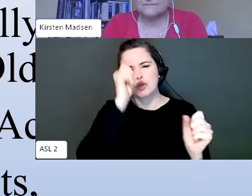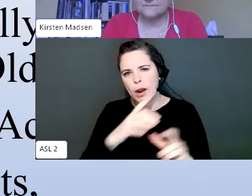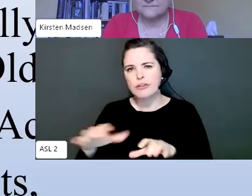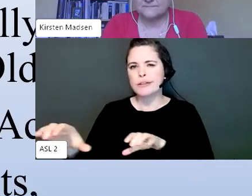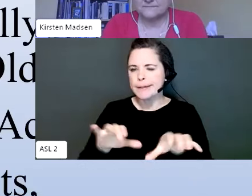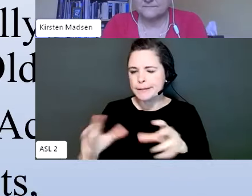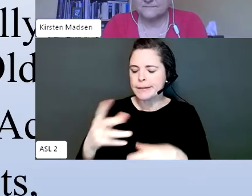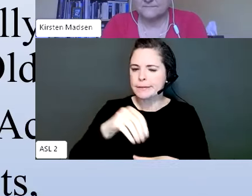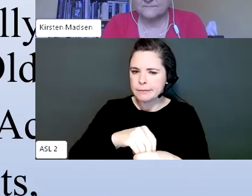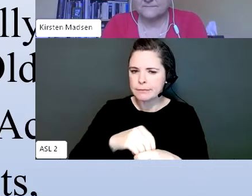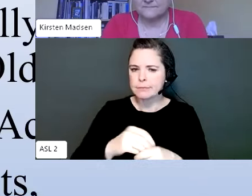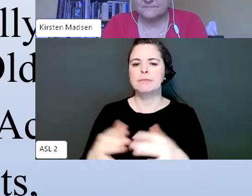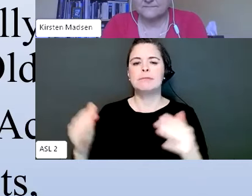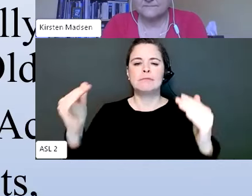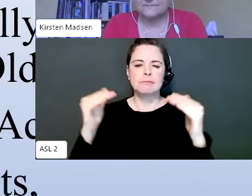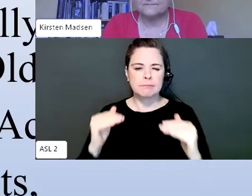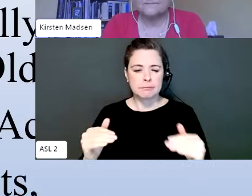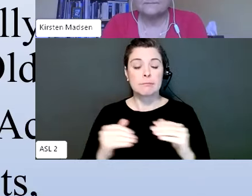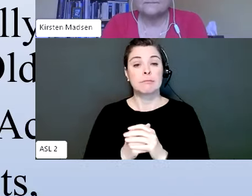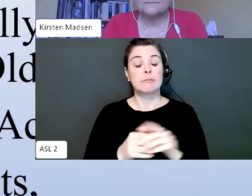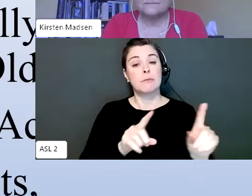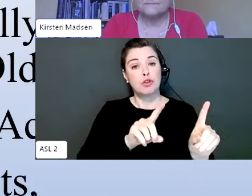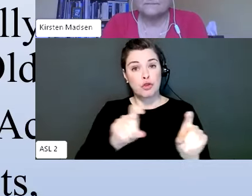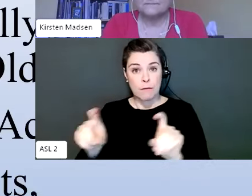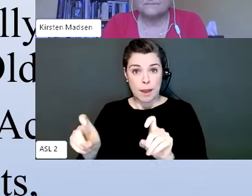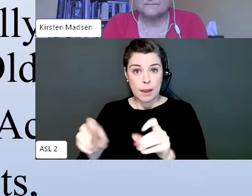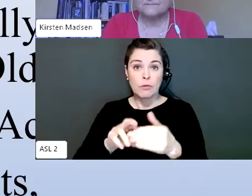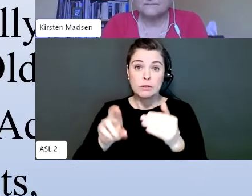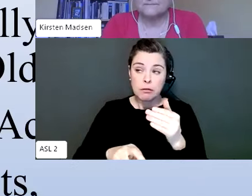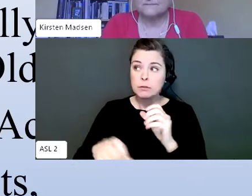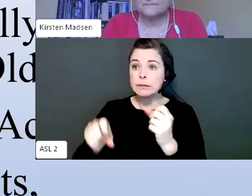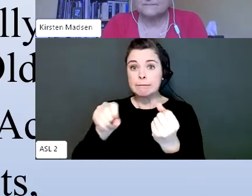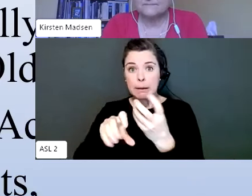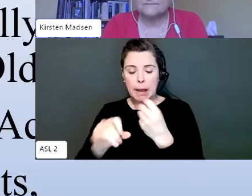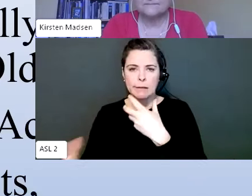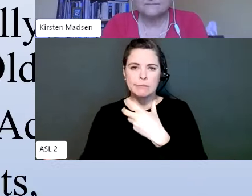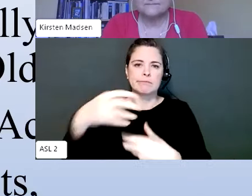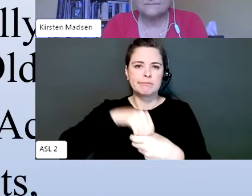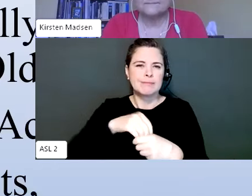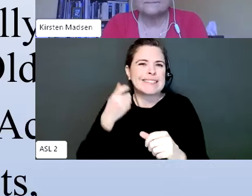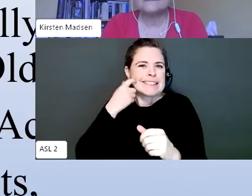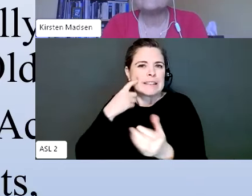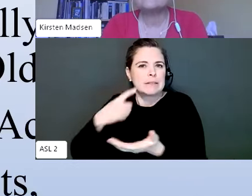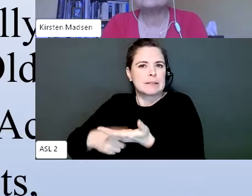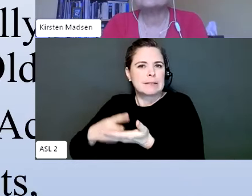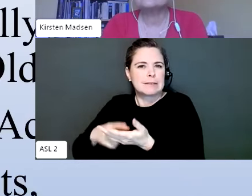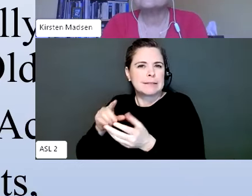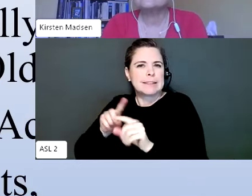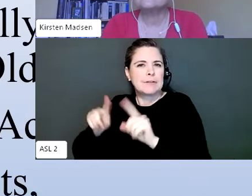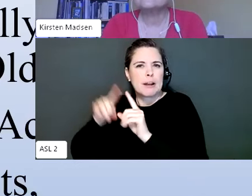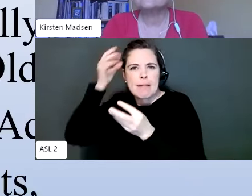based on survey results, as well as stakeholder feedback. So those think tanks that Kirsten was talking about,